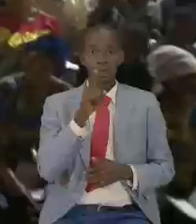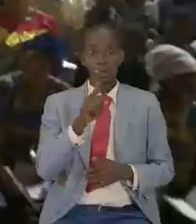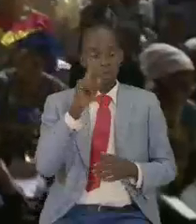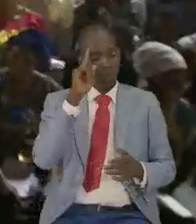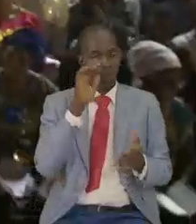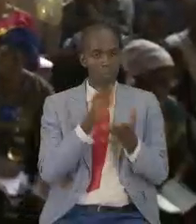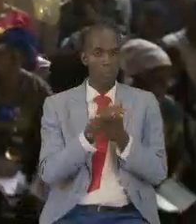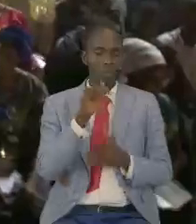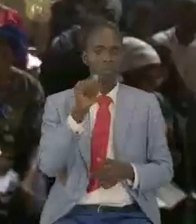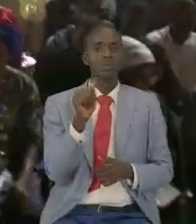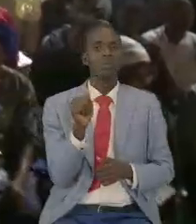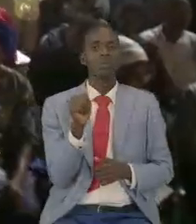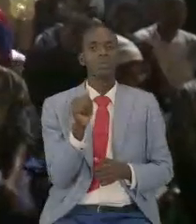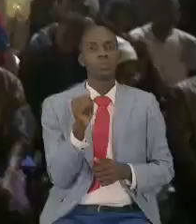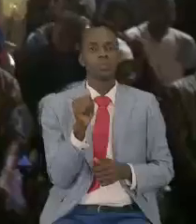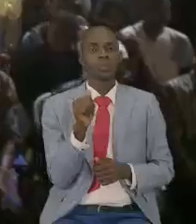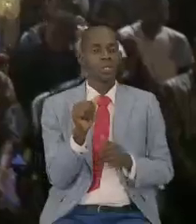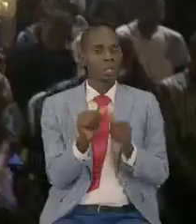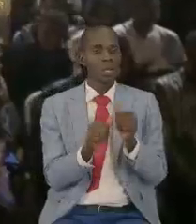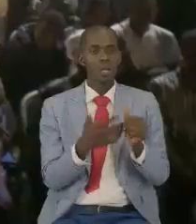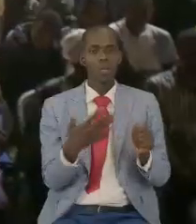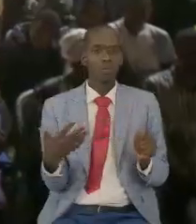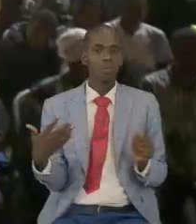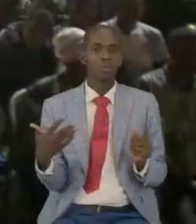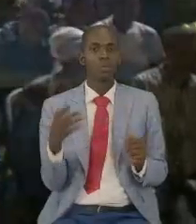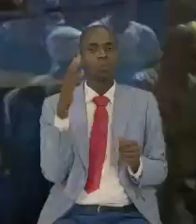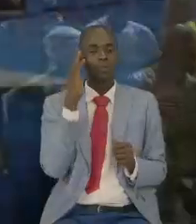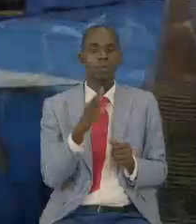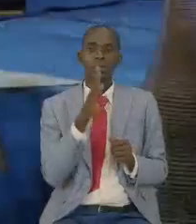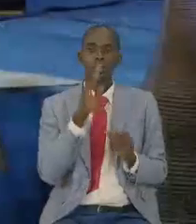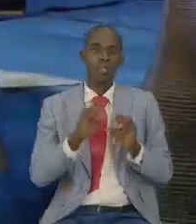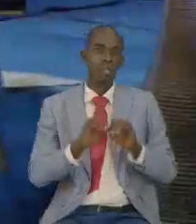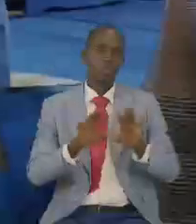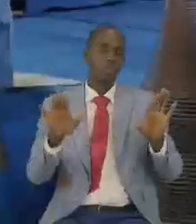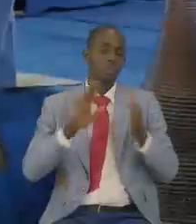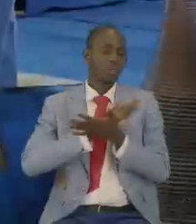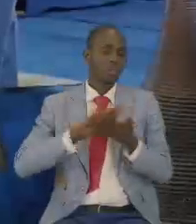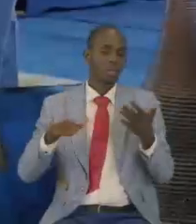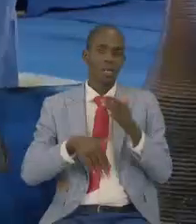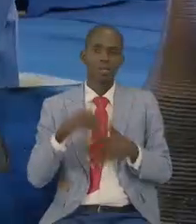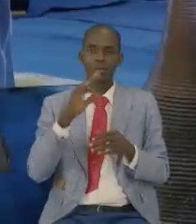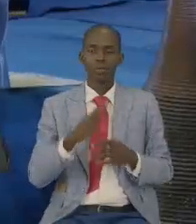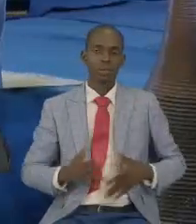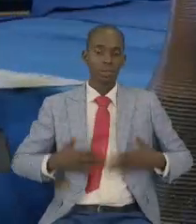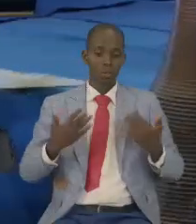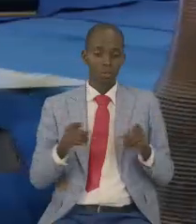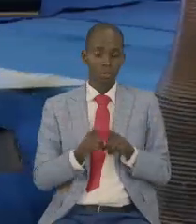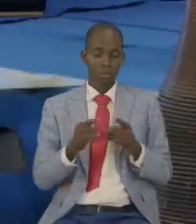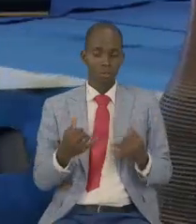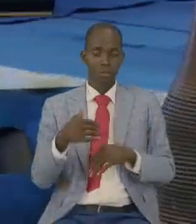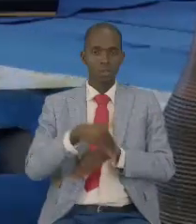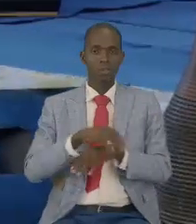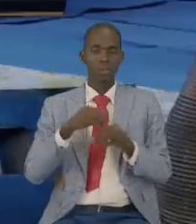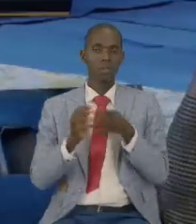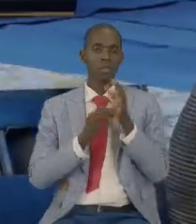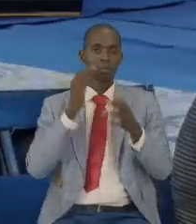Everything will be cleared from your life, even tonight, in Jesus' name. There are three things we're looking